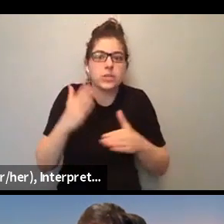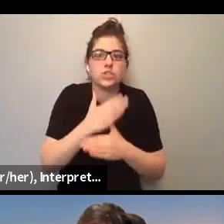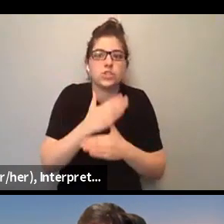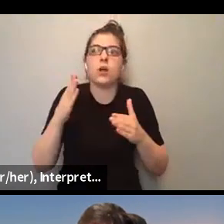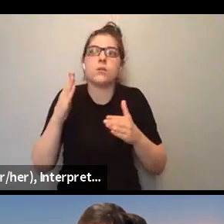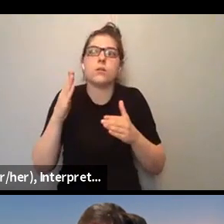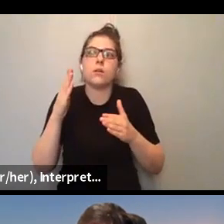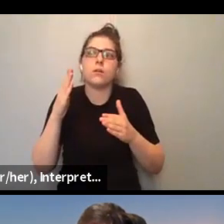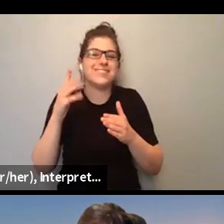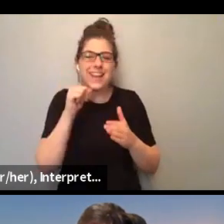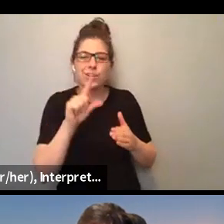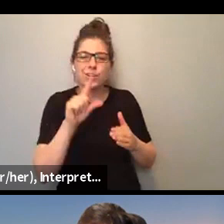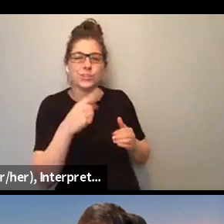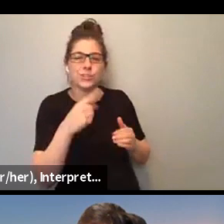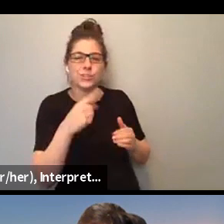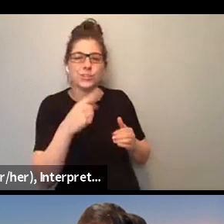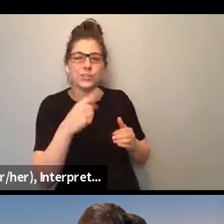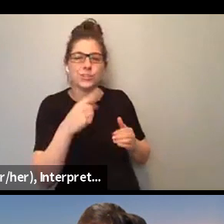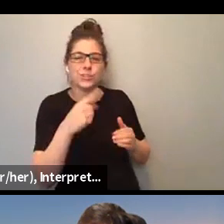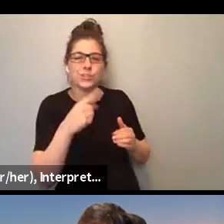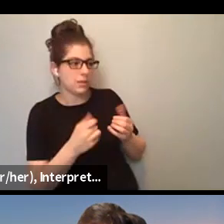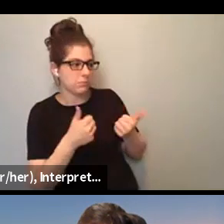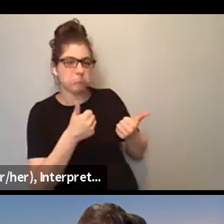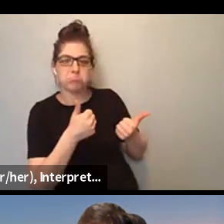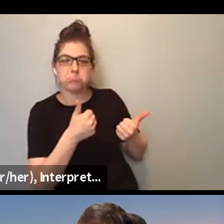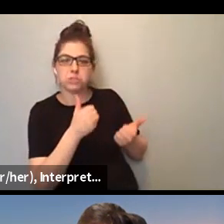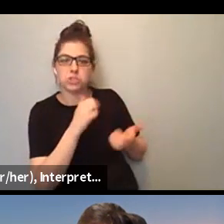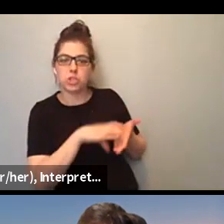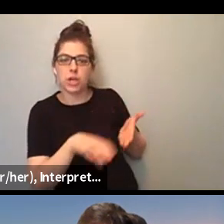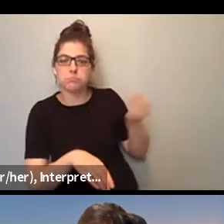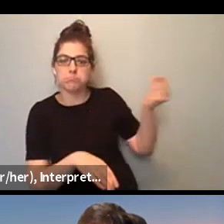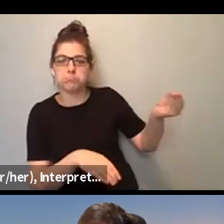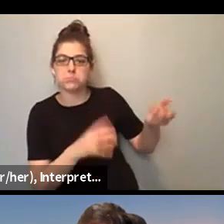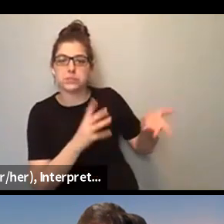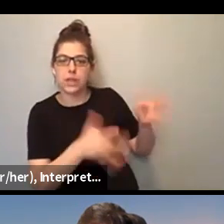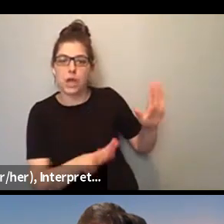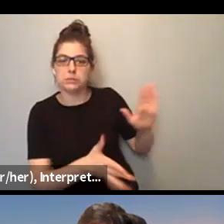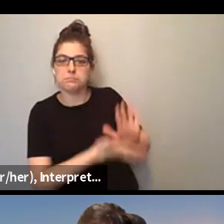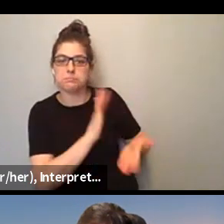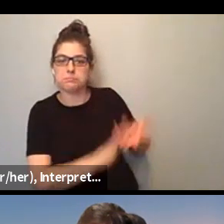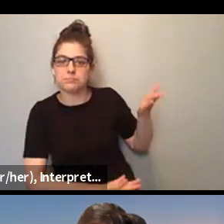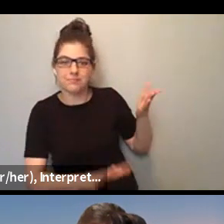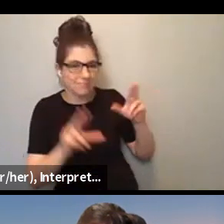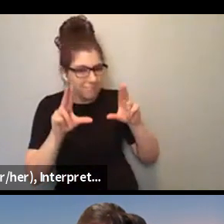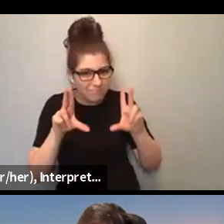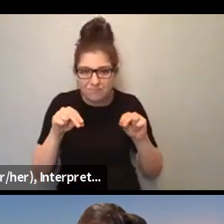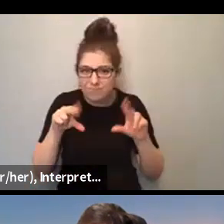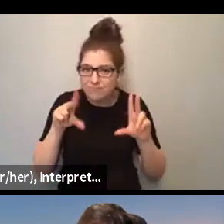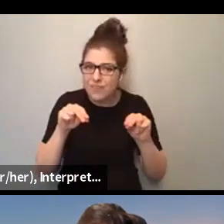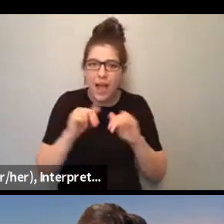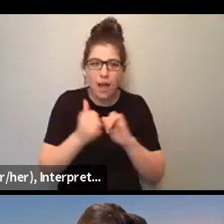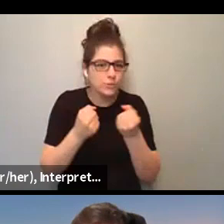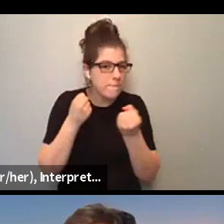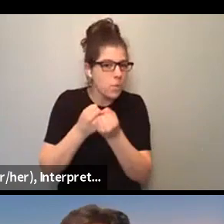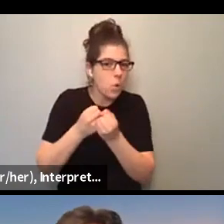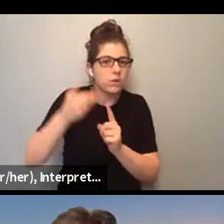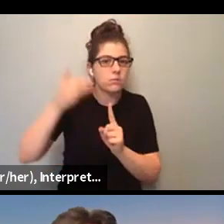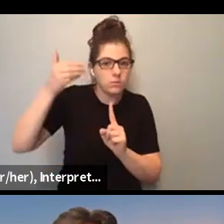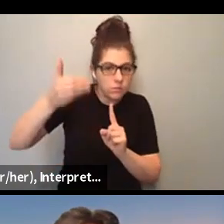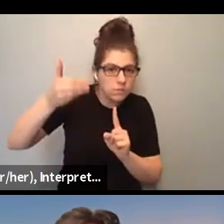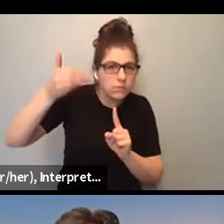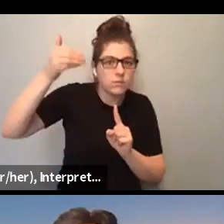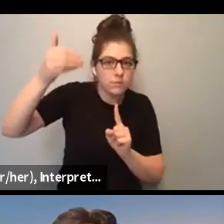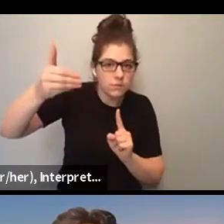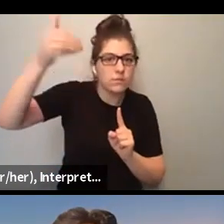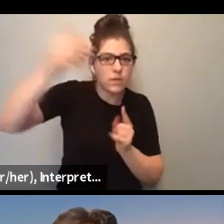the end handing over, you know, delivering a guarantee check after the curtain has come down. But, you know, what are we doing to support